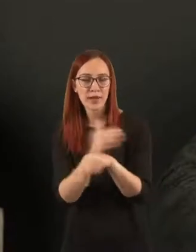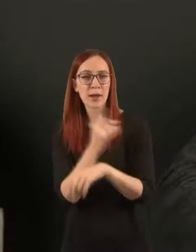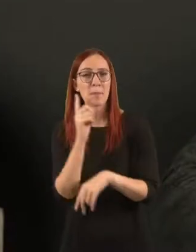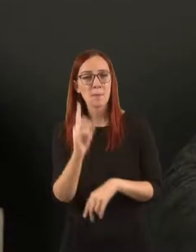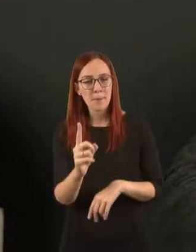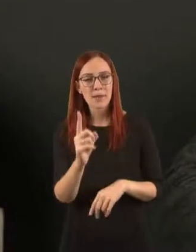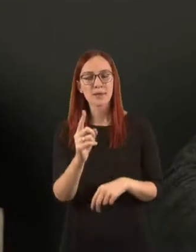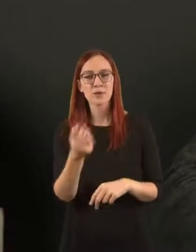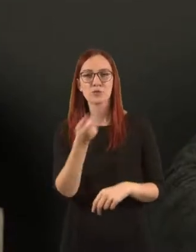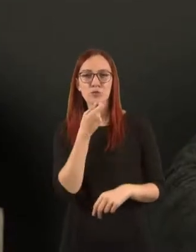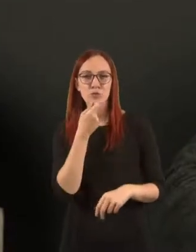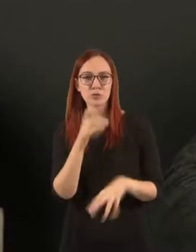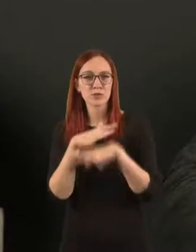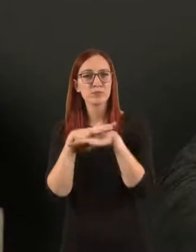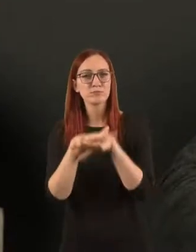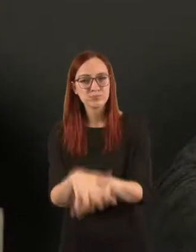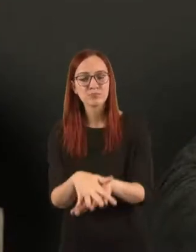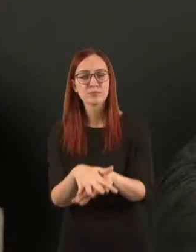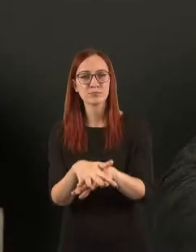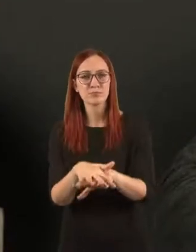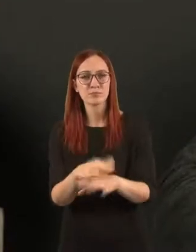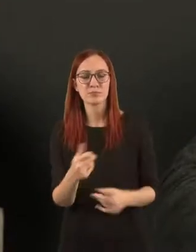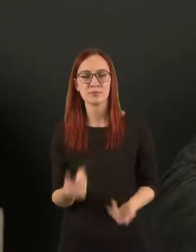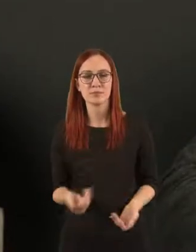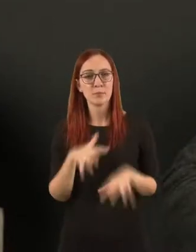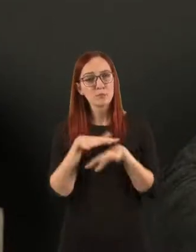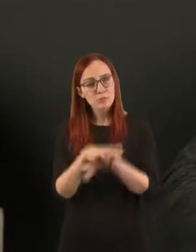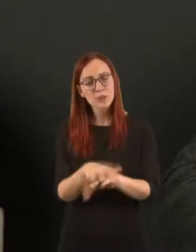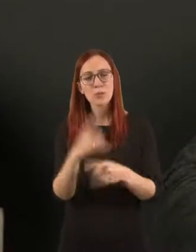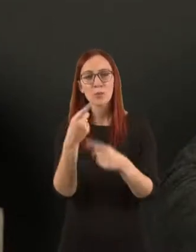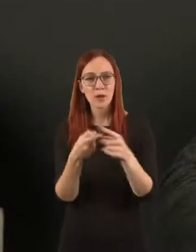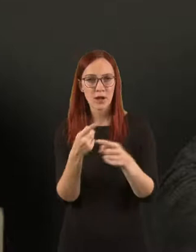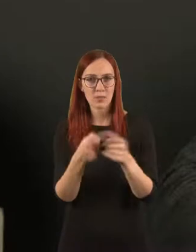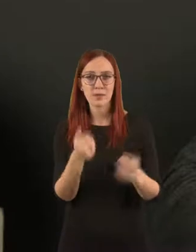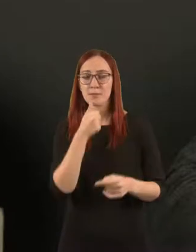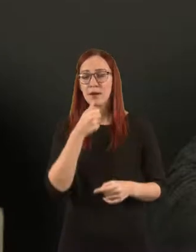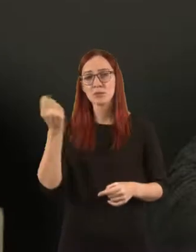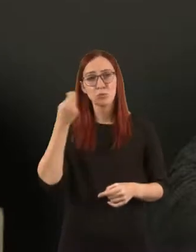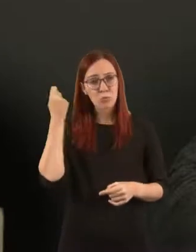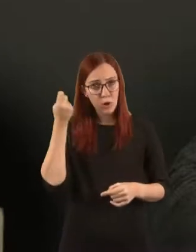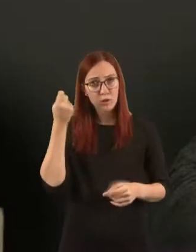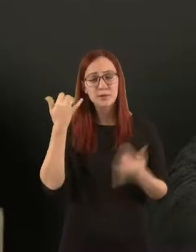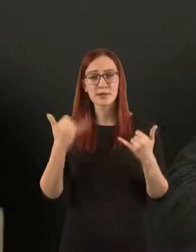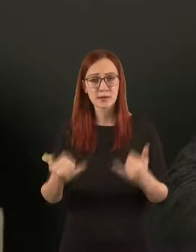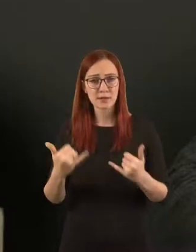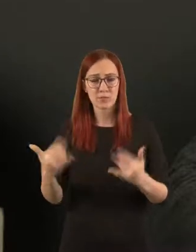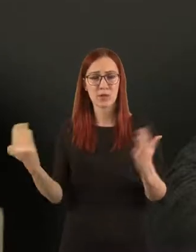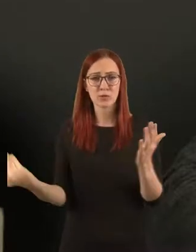generation. Well, we talk about the mitigation of climate change